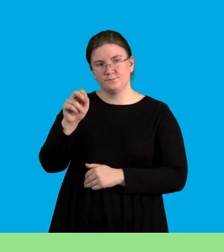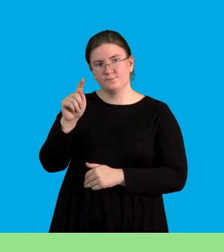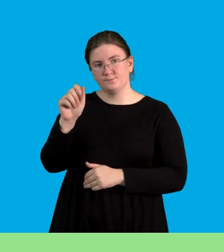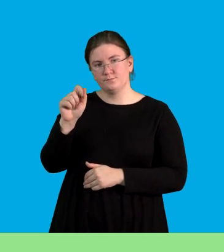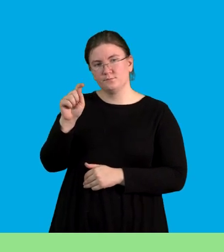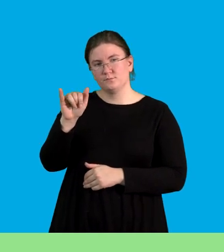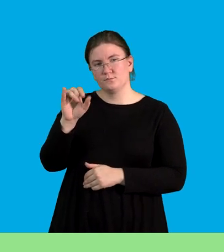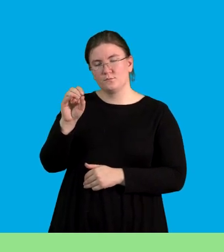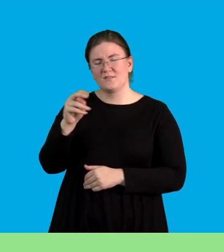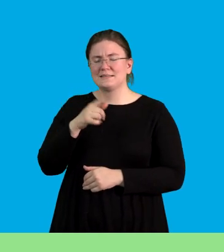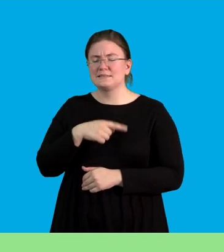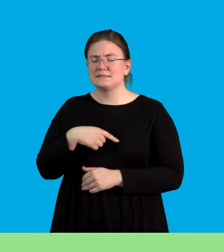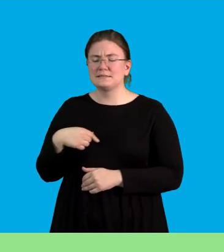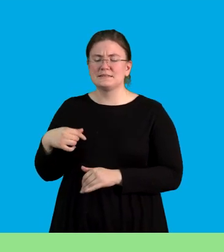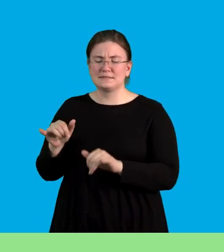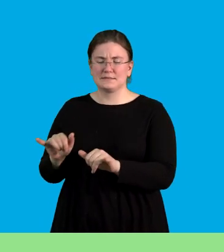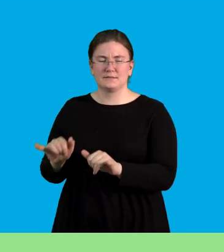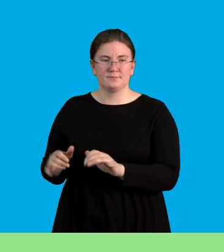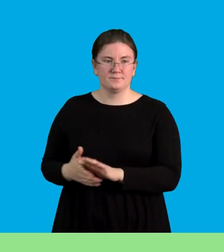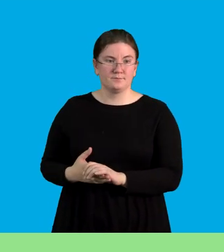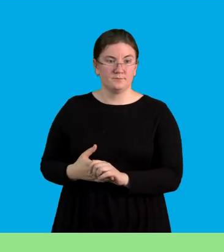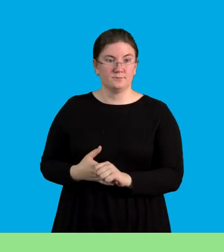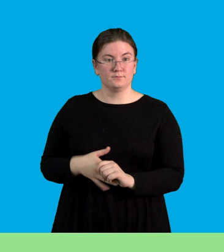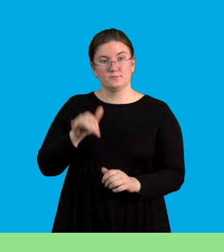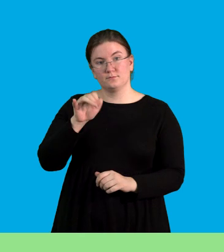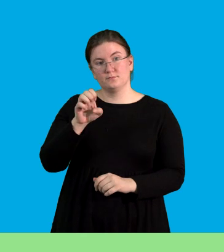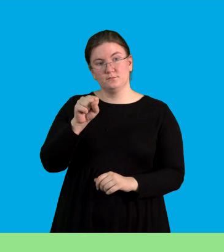Yeast is used for the production of alcohol and wine.